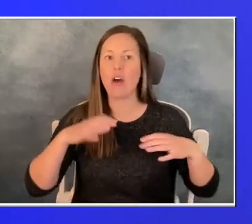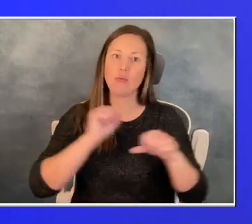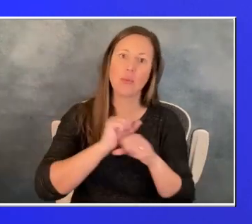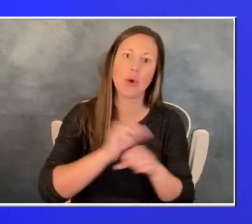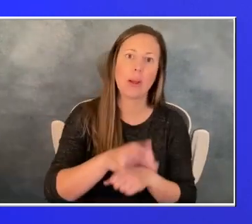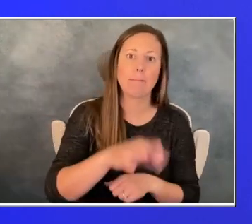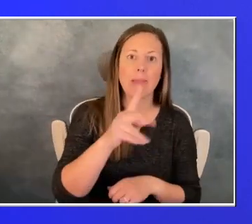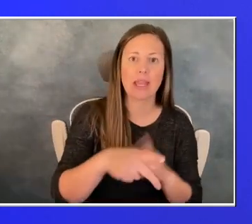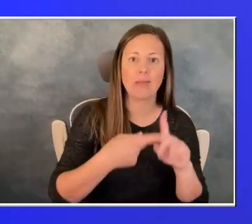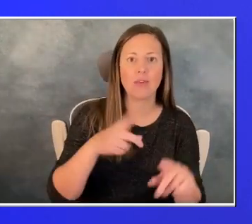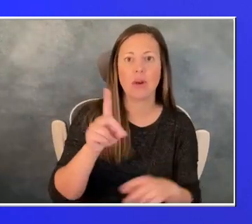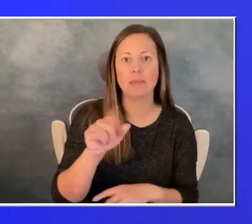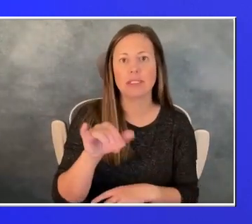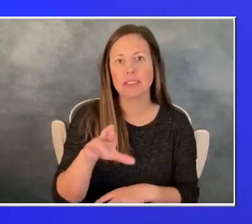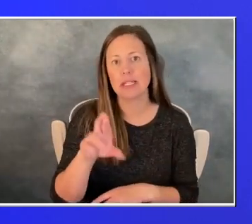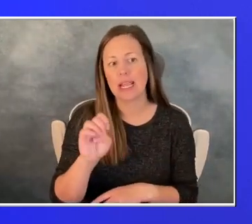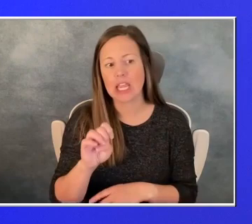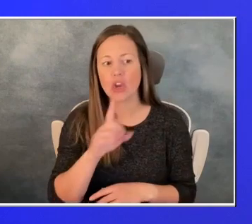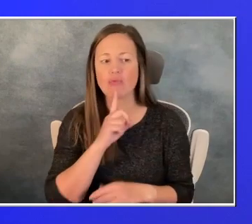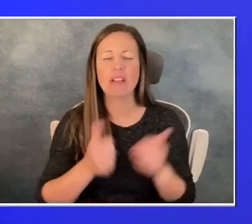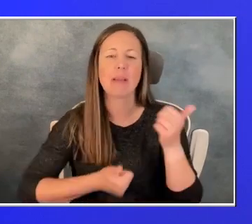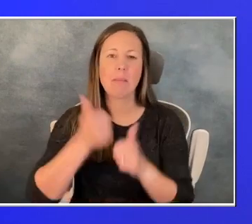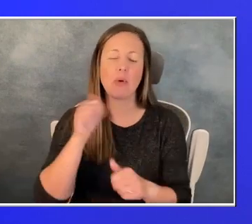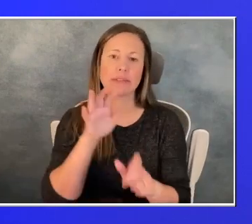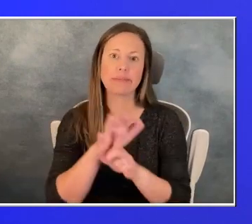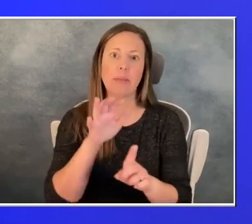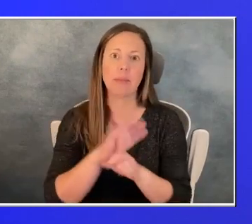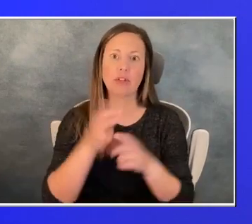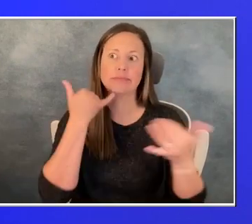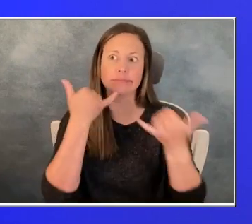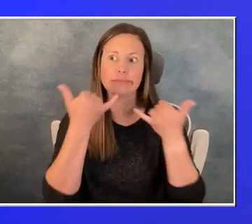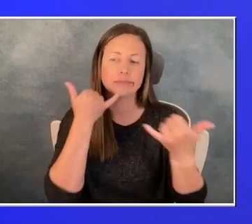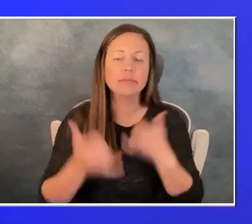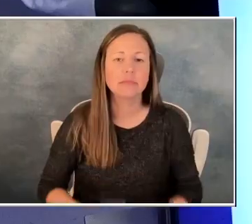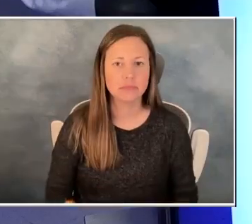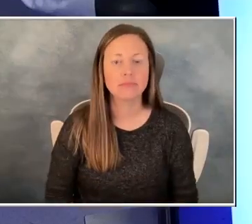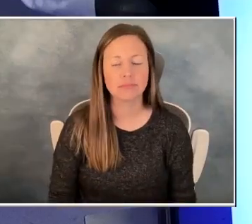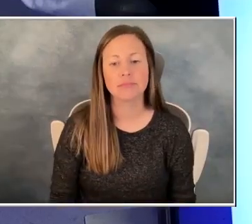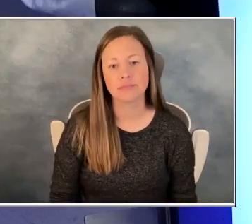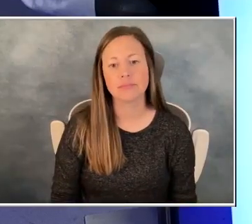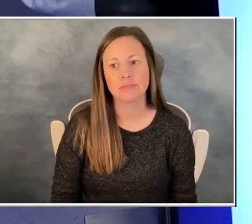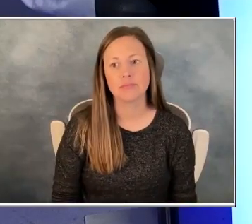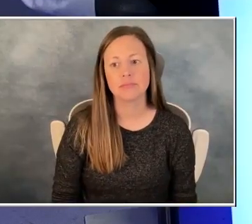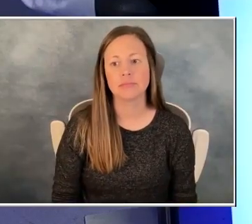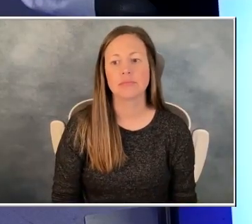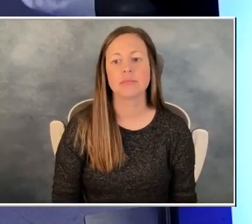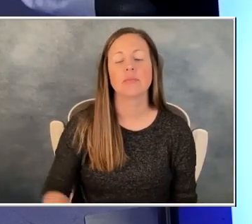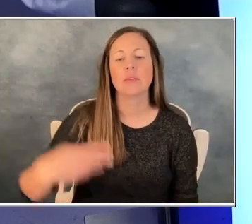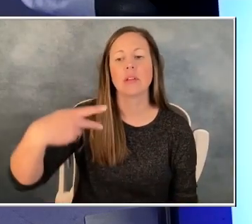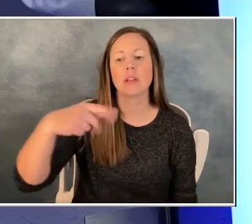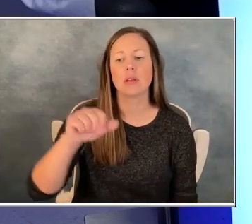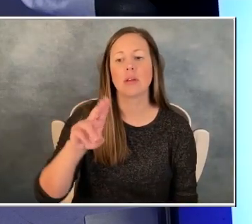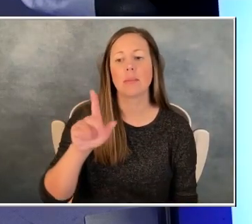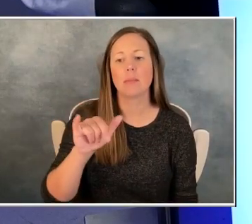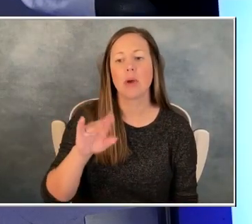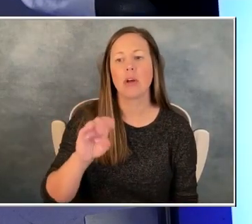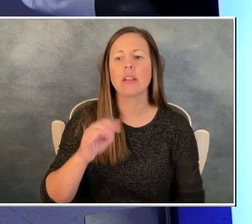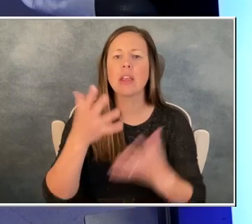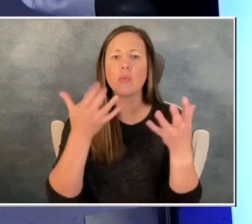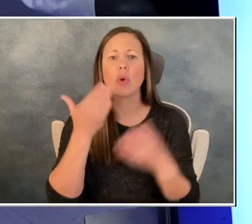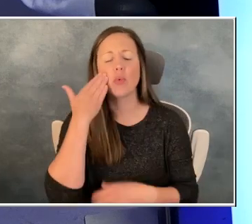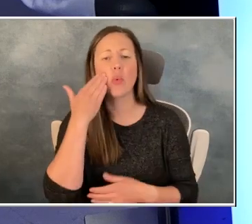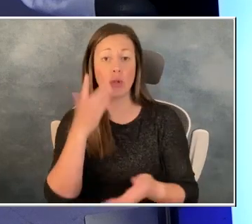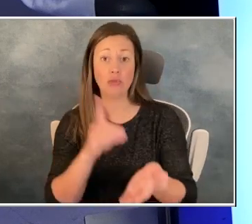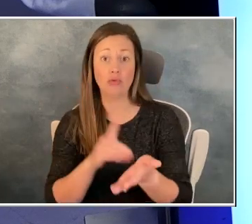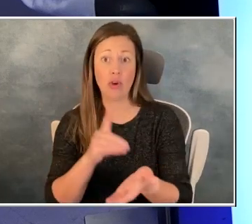daycare, that's when we start to see probably the highest peak of our calls during the day. Pauline has a great question. She'd like to know if the doctors would